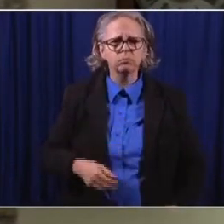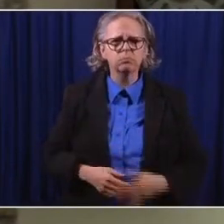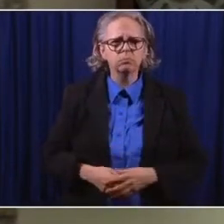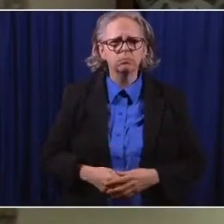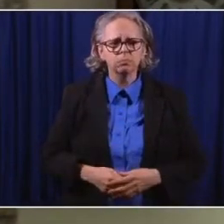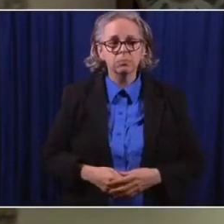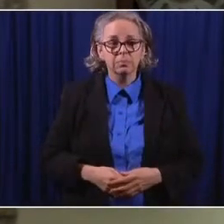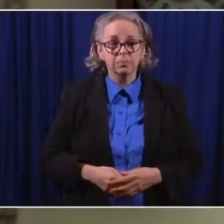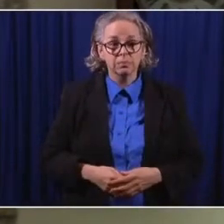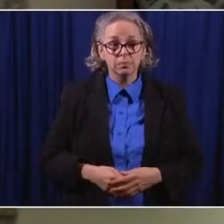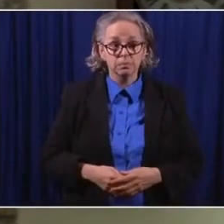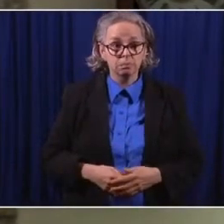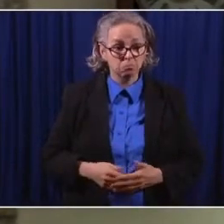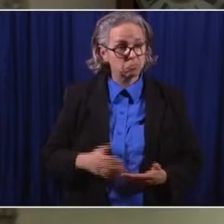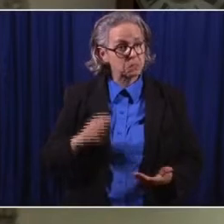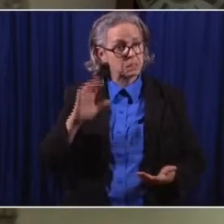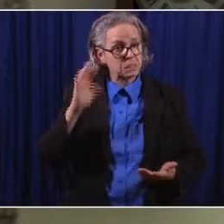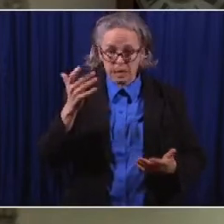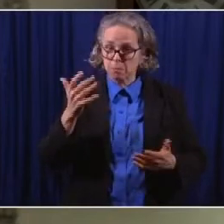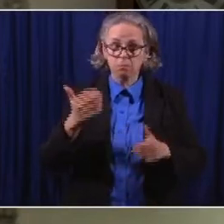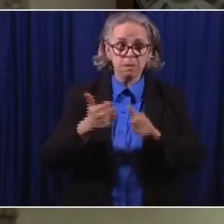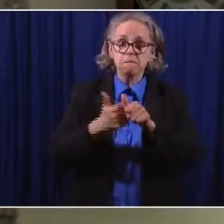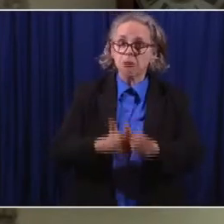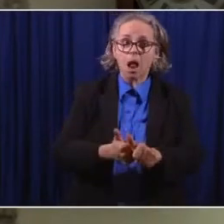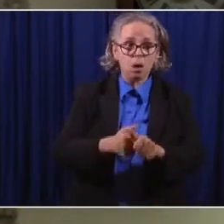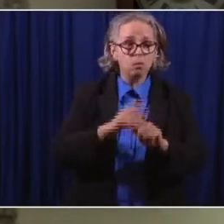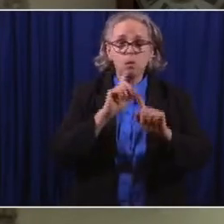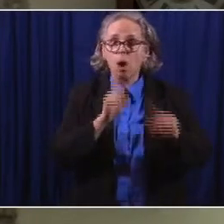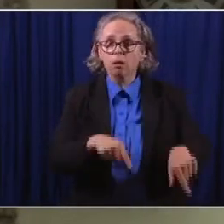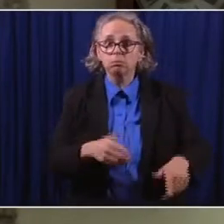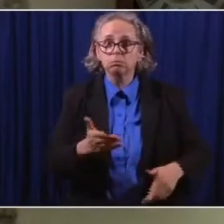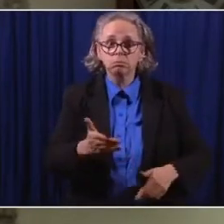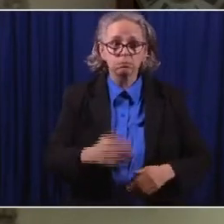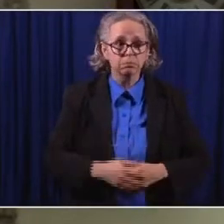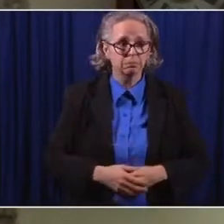tell, following the health order. Now they've got to work with the local health department, obviously, but